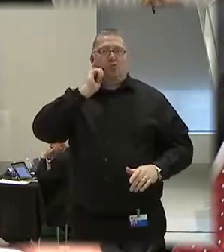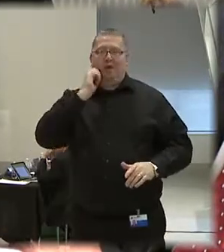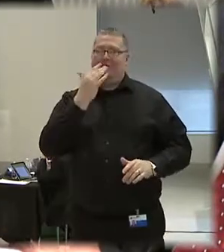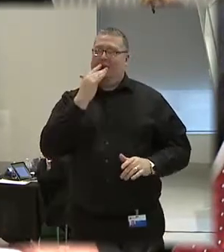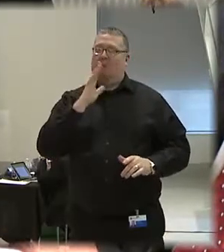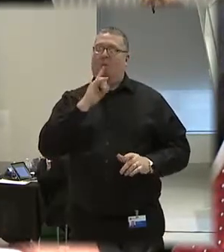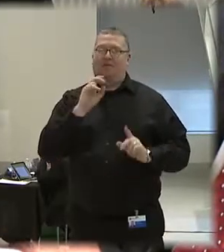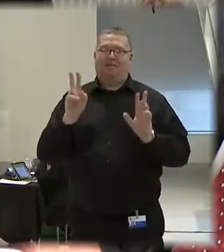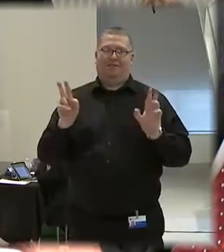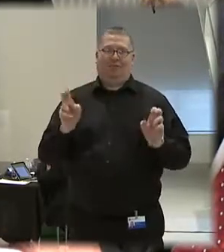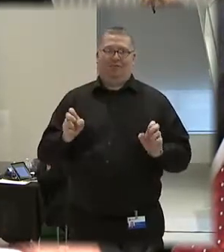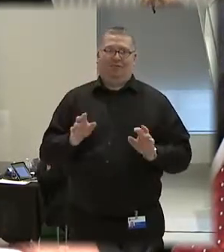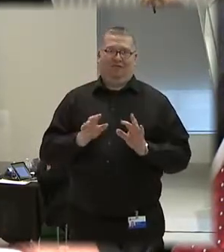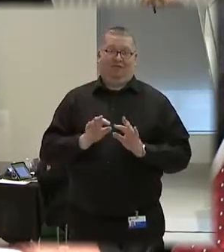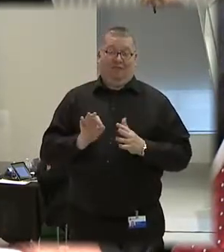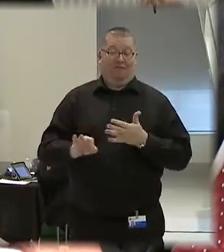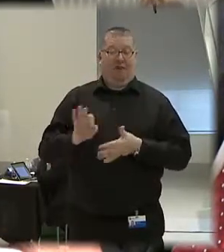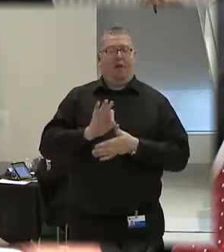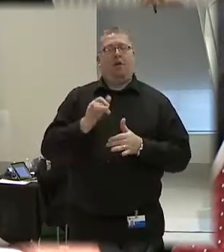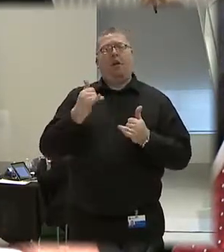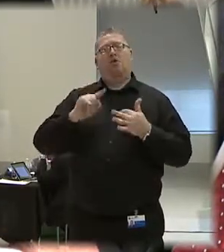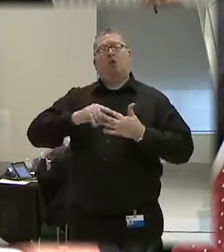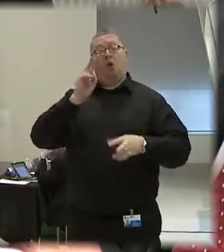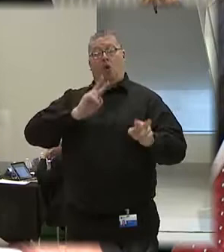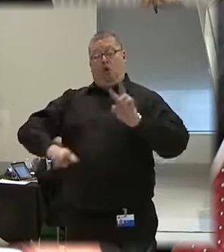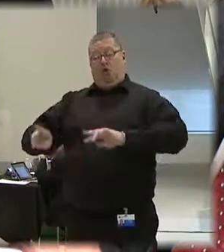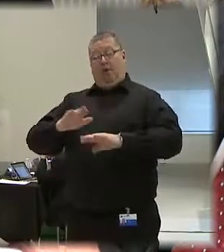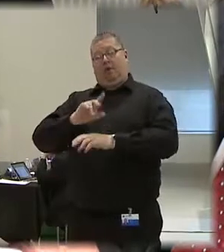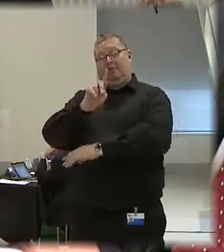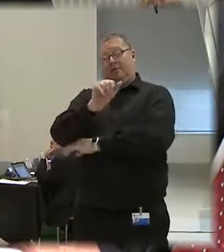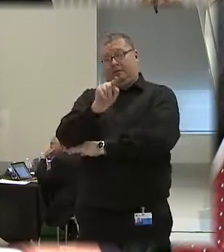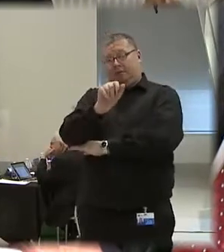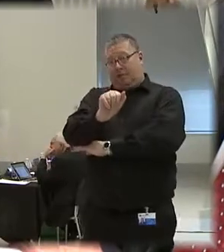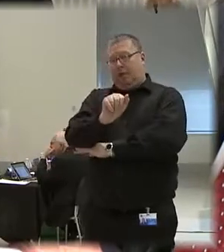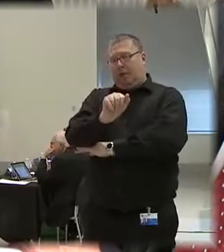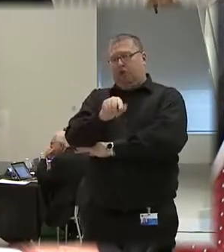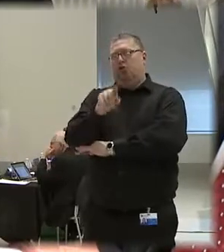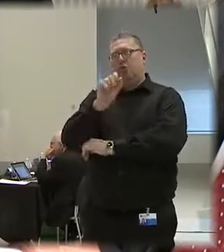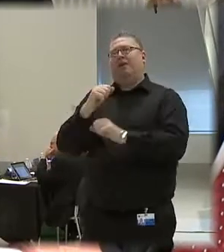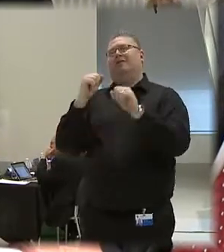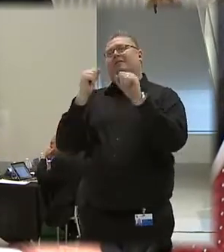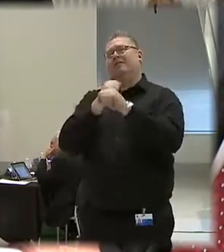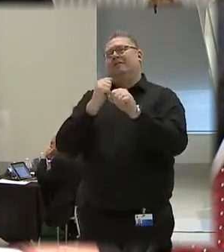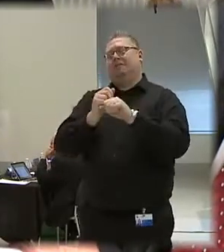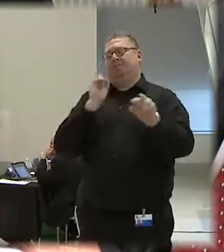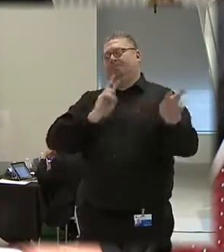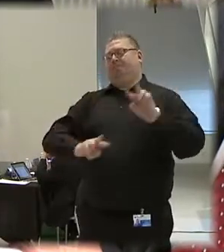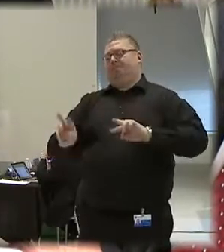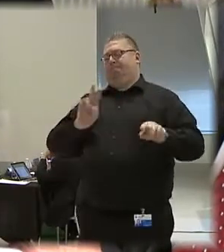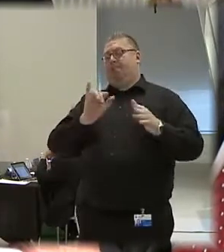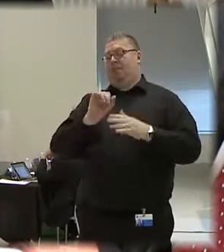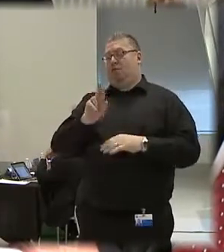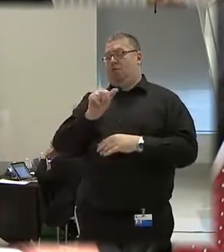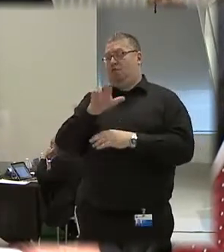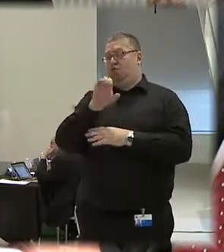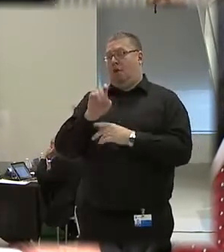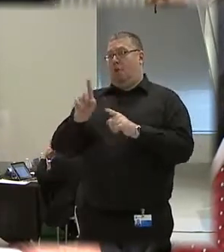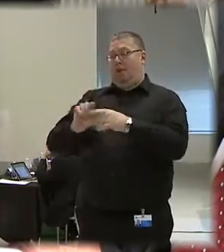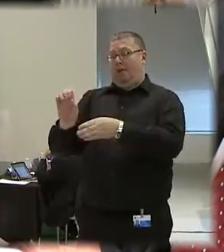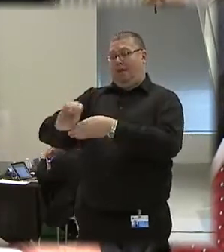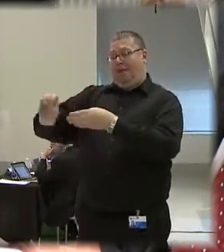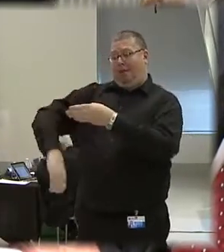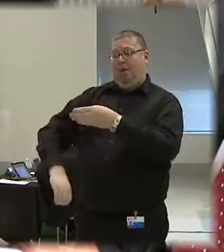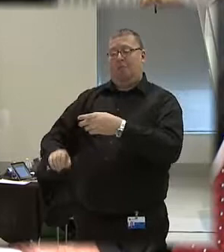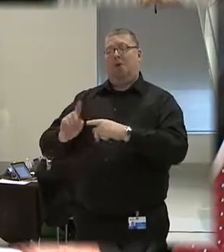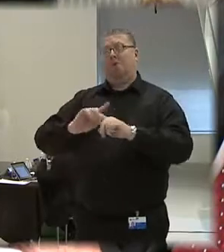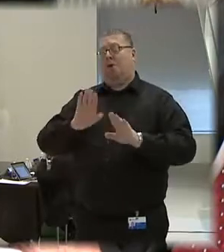factor. Now, when you start looking at the data, you can statistically determine if race is a factor in the outcome, but